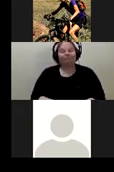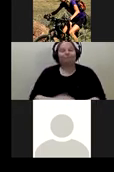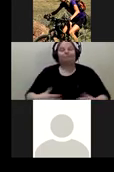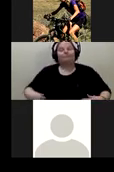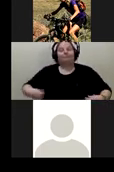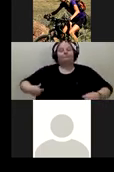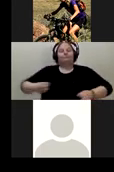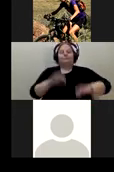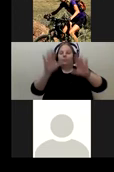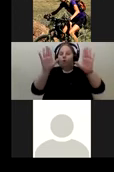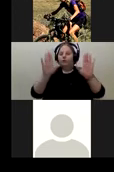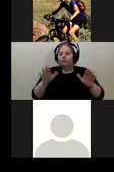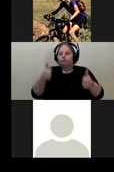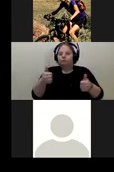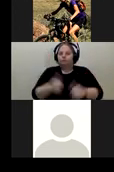Awesome.